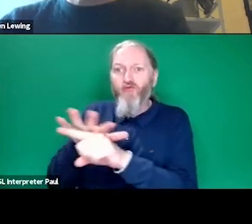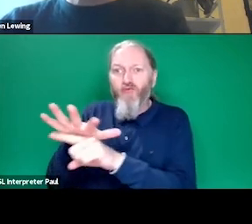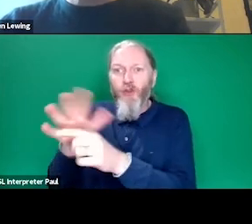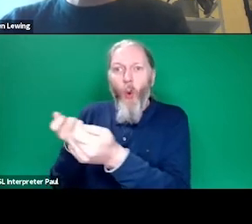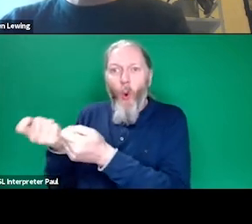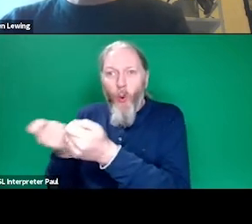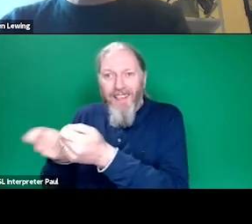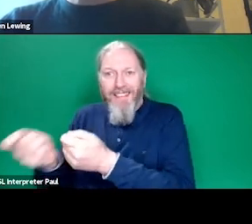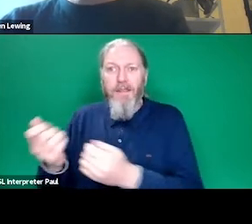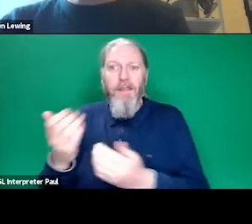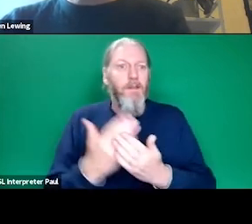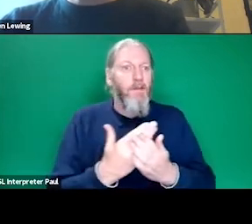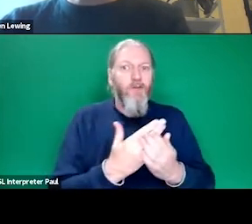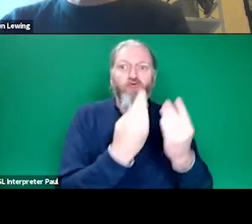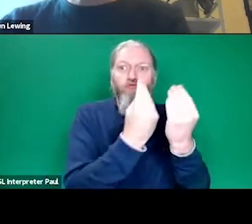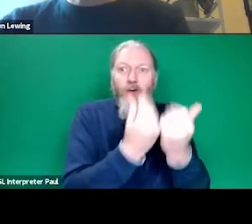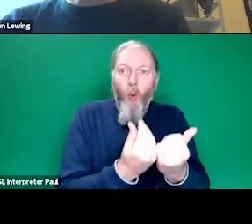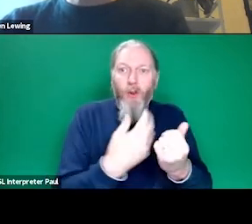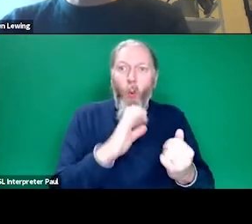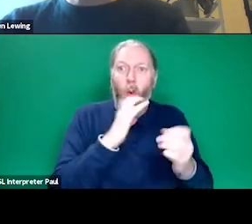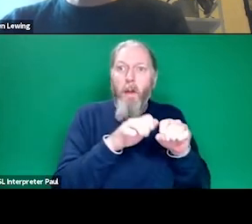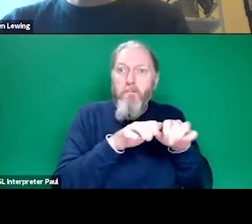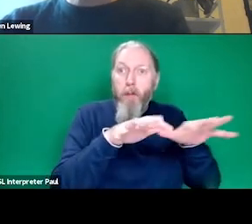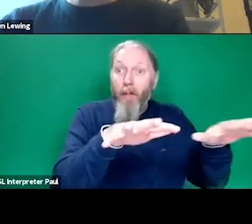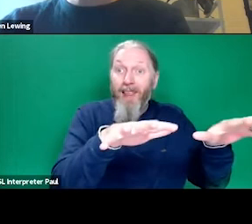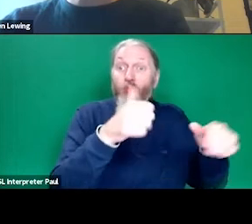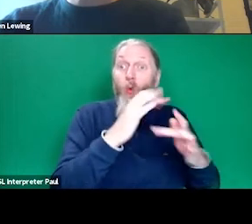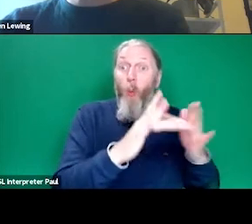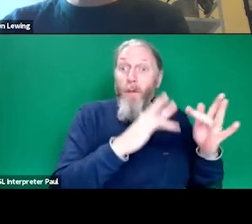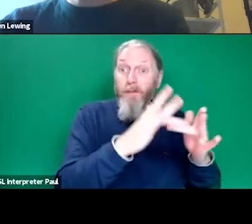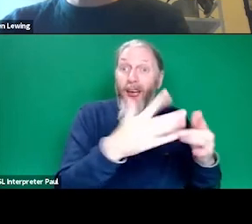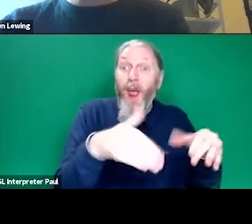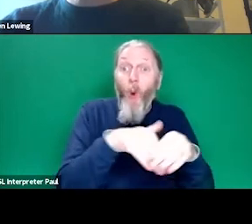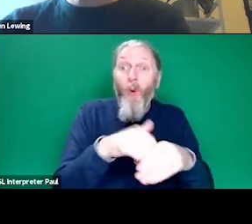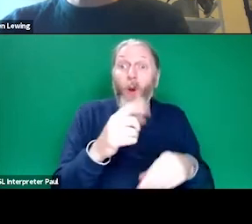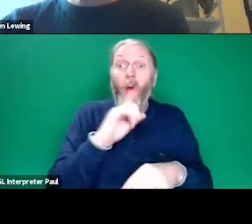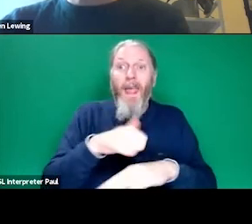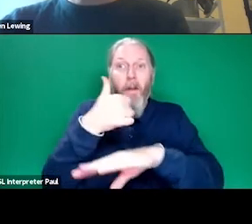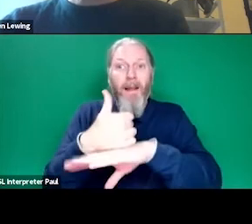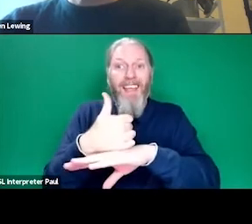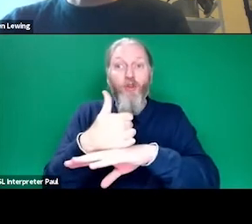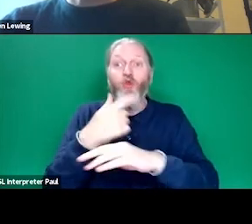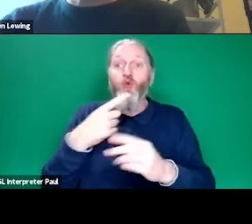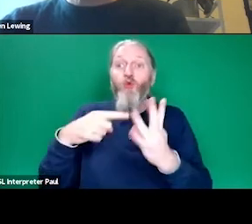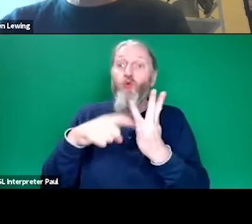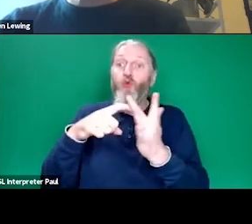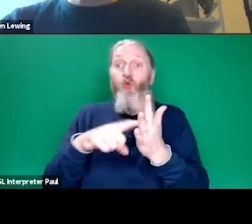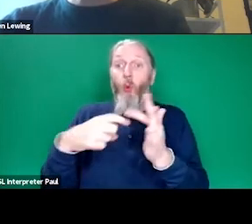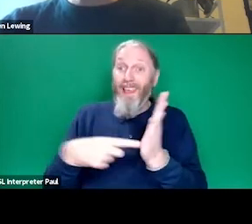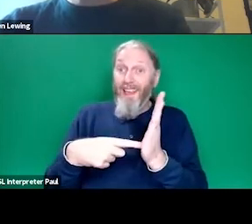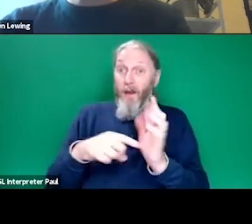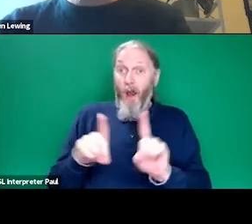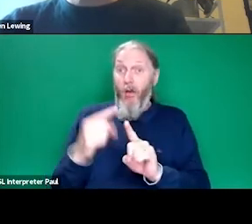resources published to the website, including the Implementation Toolkit, which Claudia has just talked about, and action learning